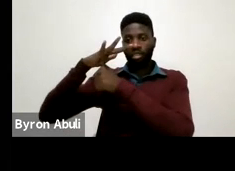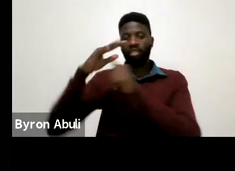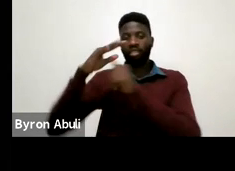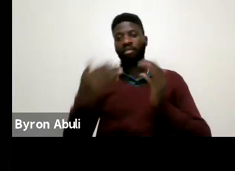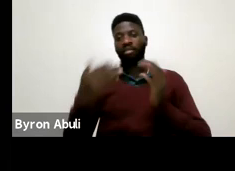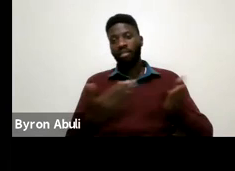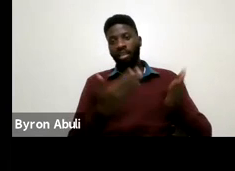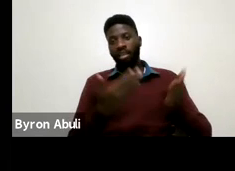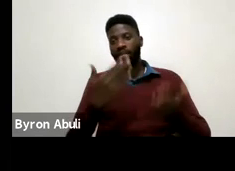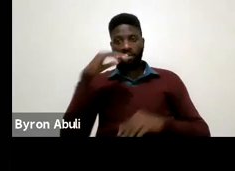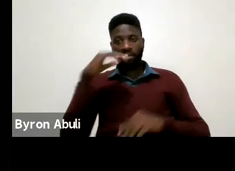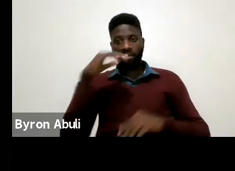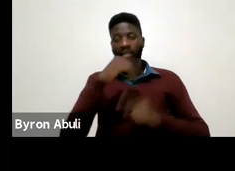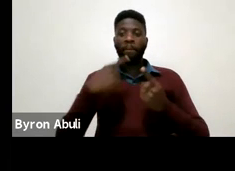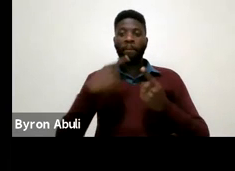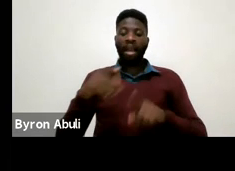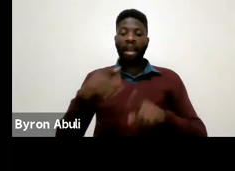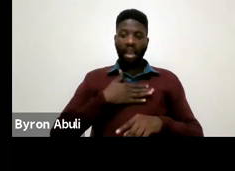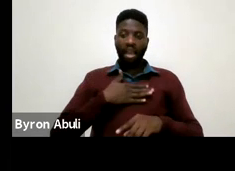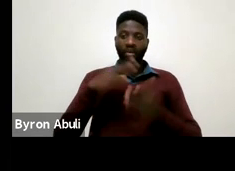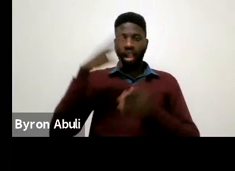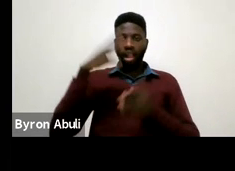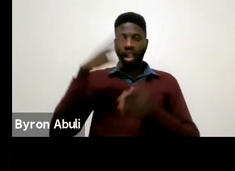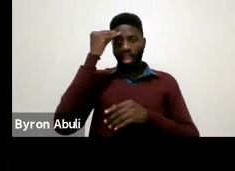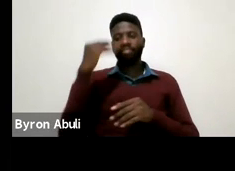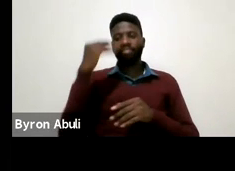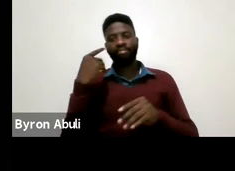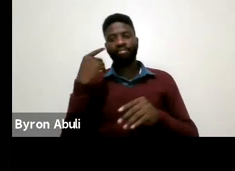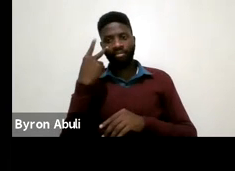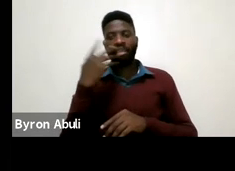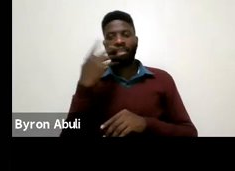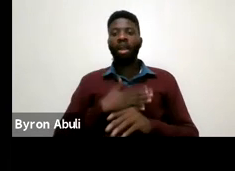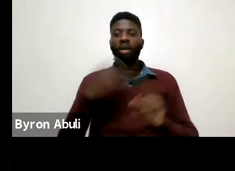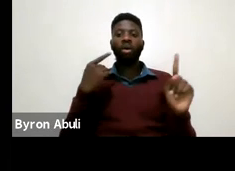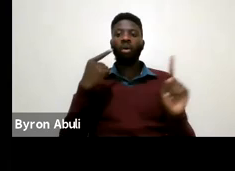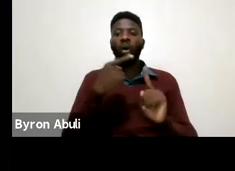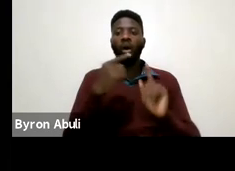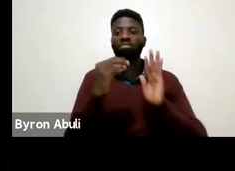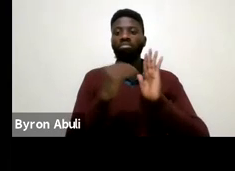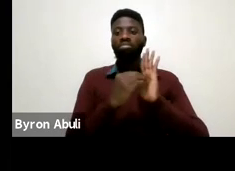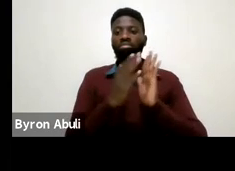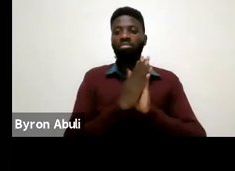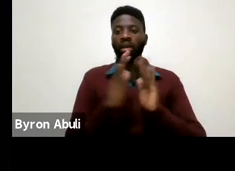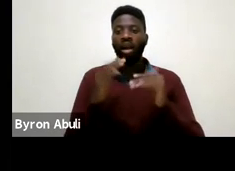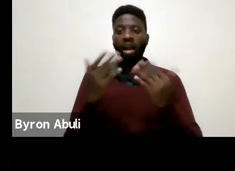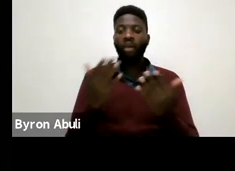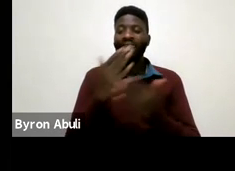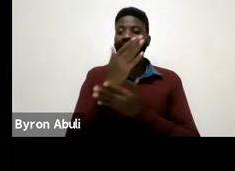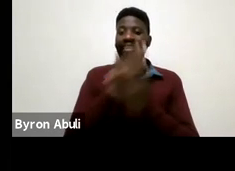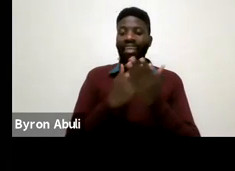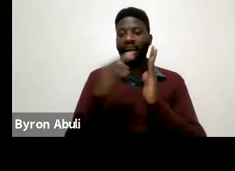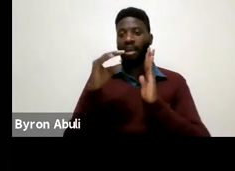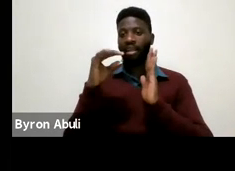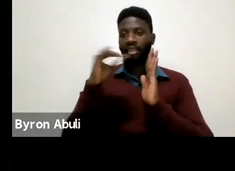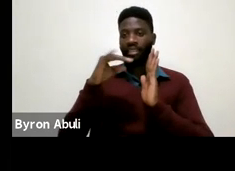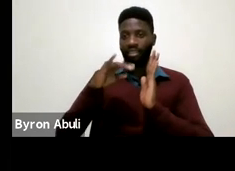learning, let us see how we can set our goals and some of the parameters, some of the indicators, some of the